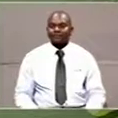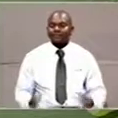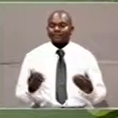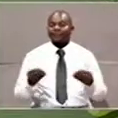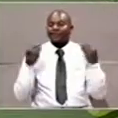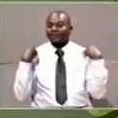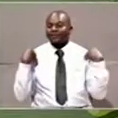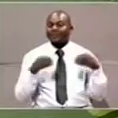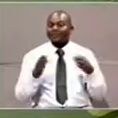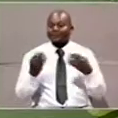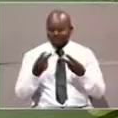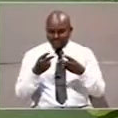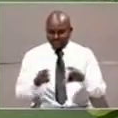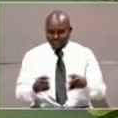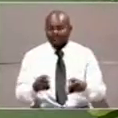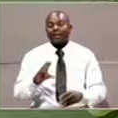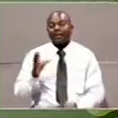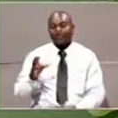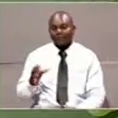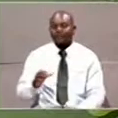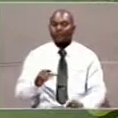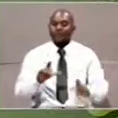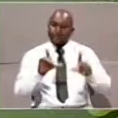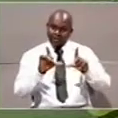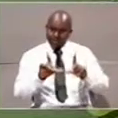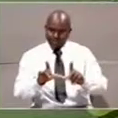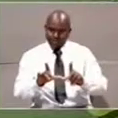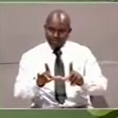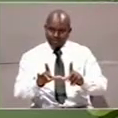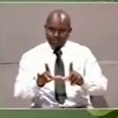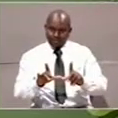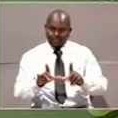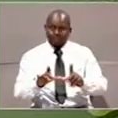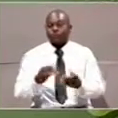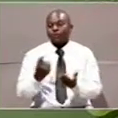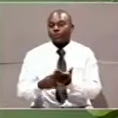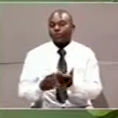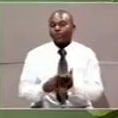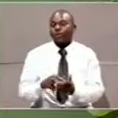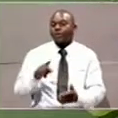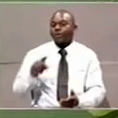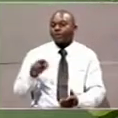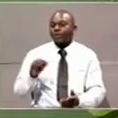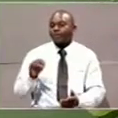Well, in sports, as we start off with club licensing with the Uganda Premier League